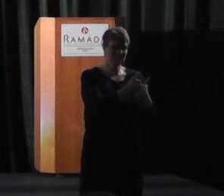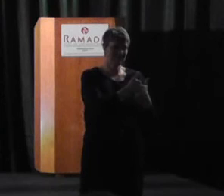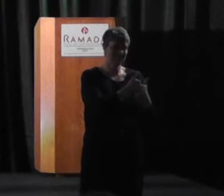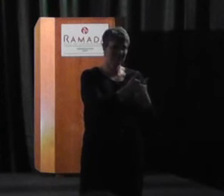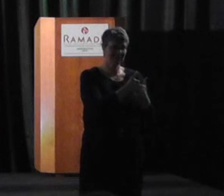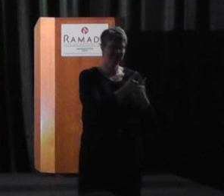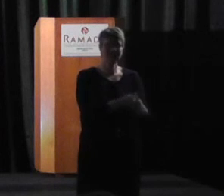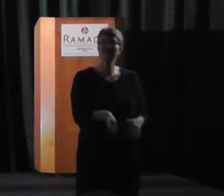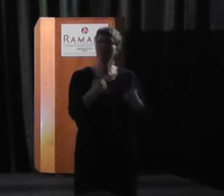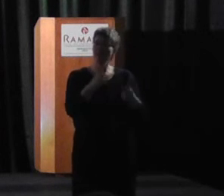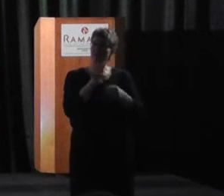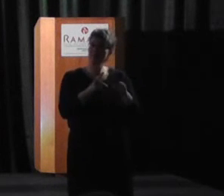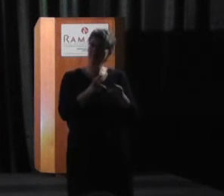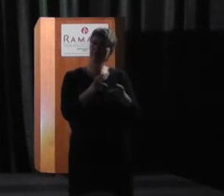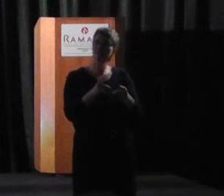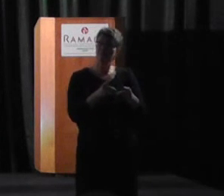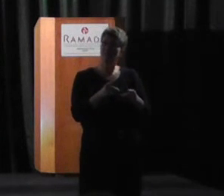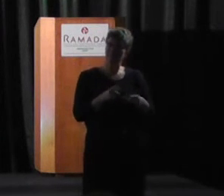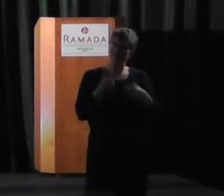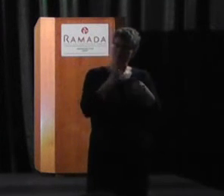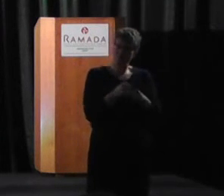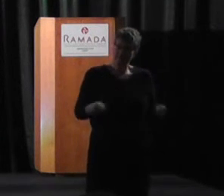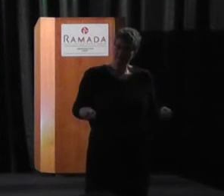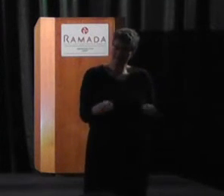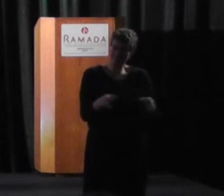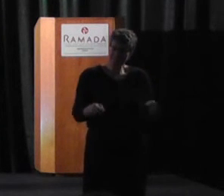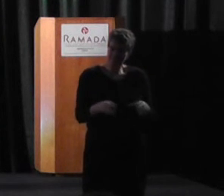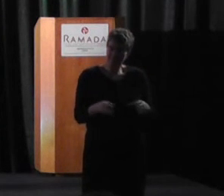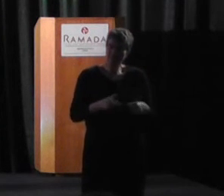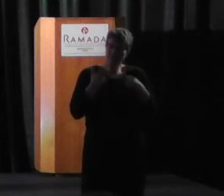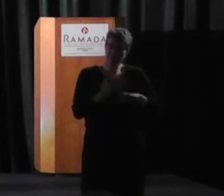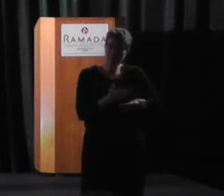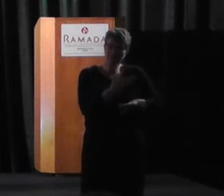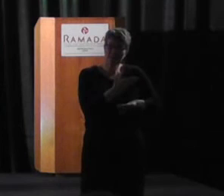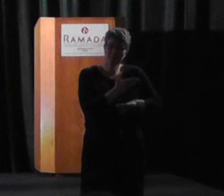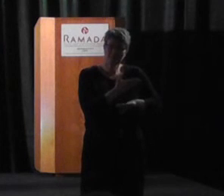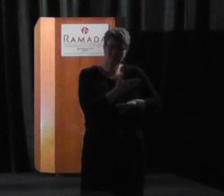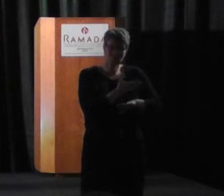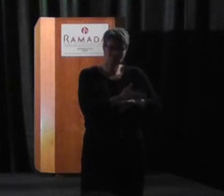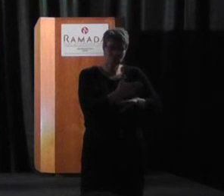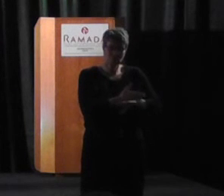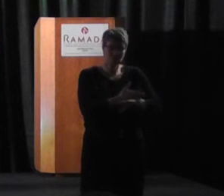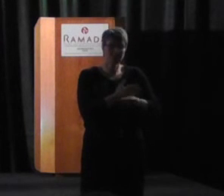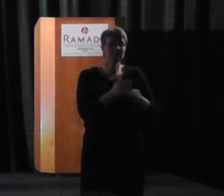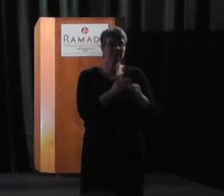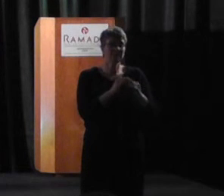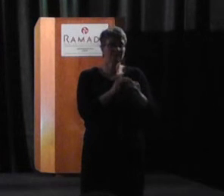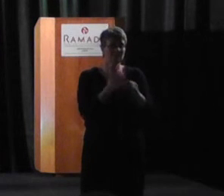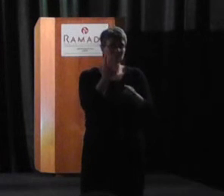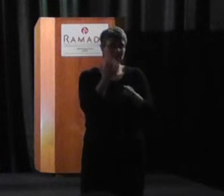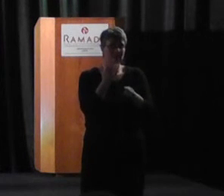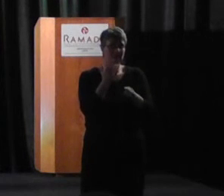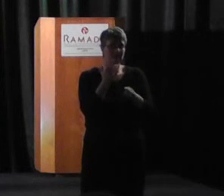mobility challenges, however, has been strengthened by a number of factors: our aging population, an increasing number of